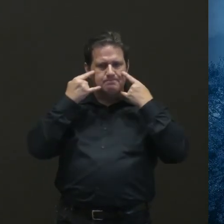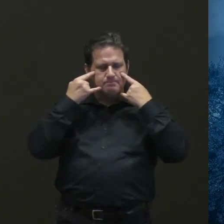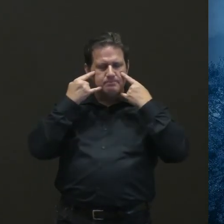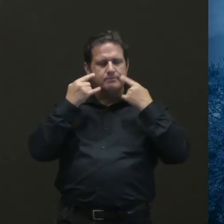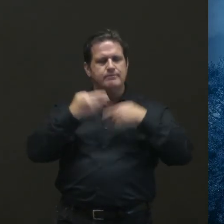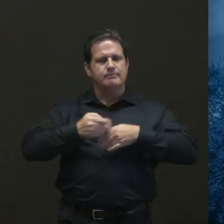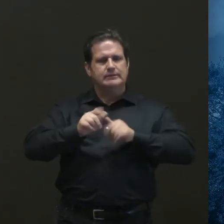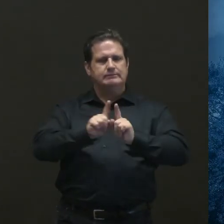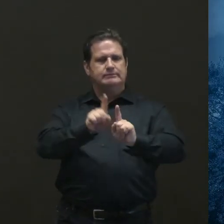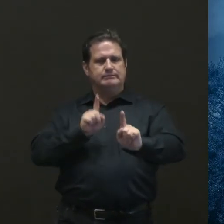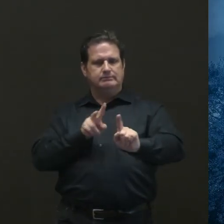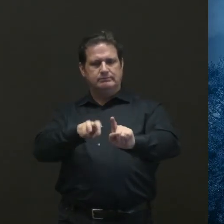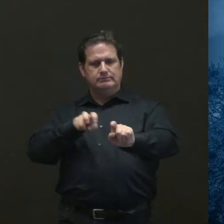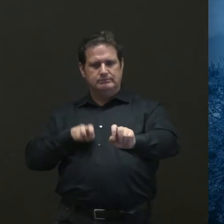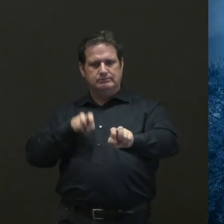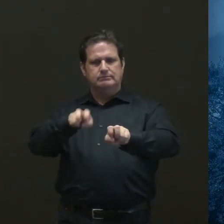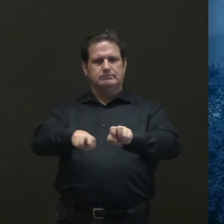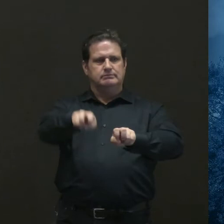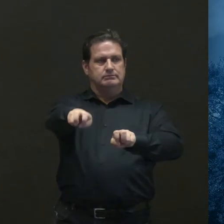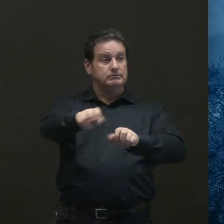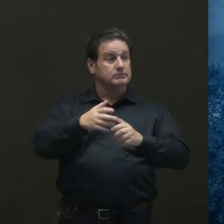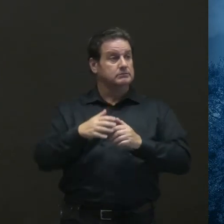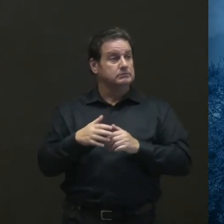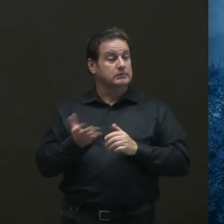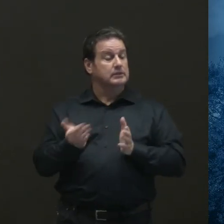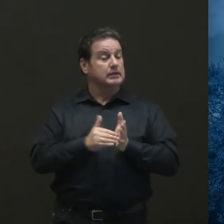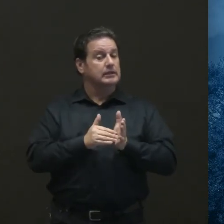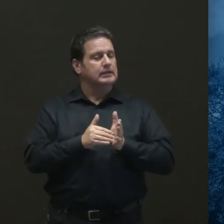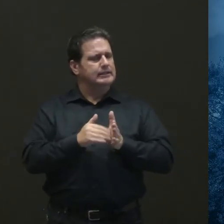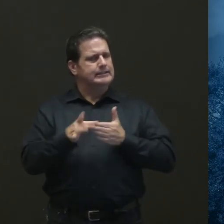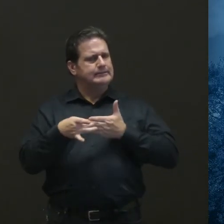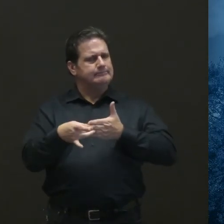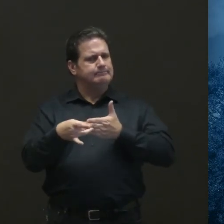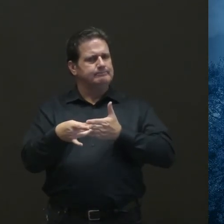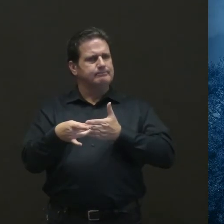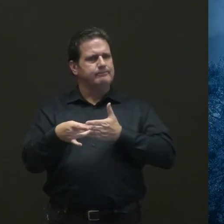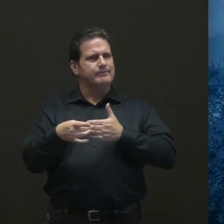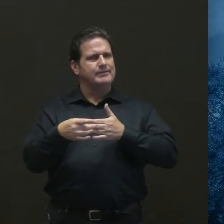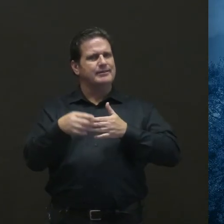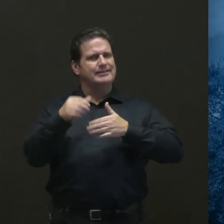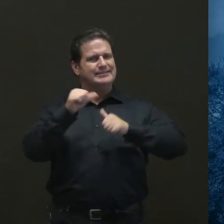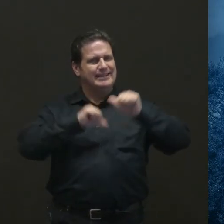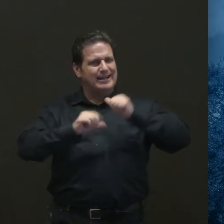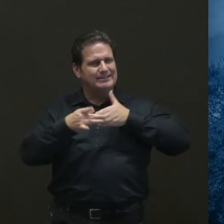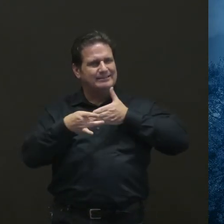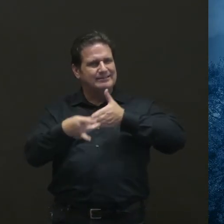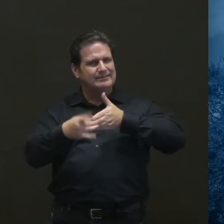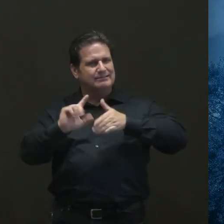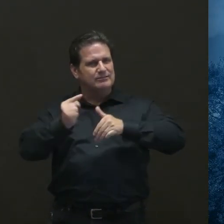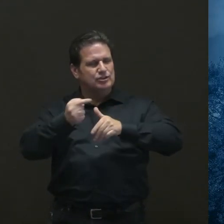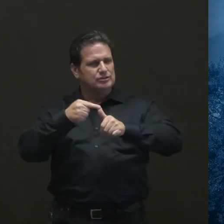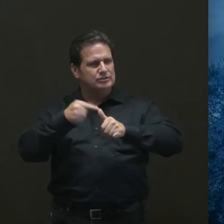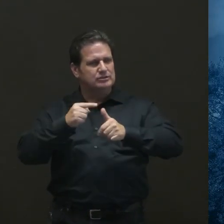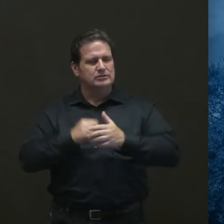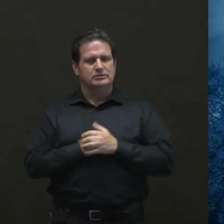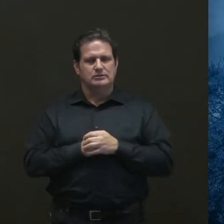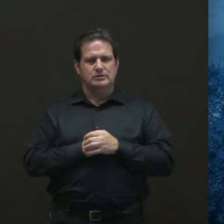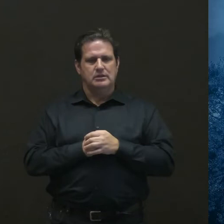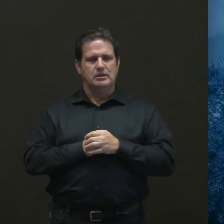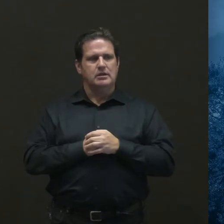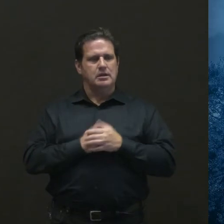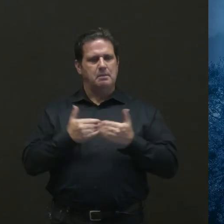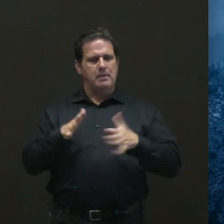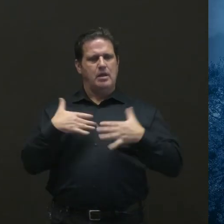physical distancing. And I think the key there, again, is to be guided by the science and the public